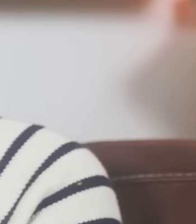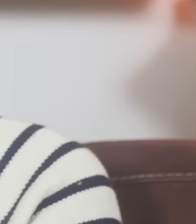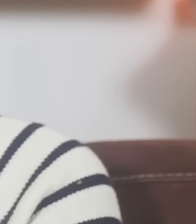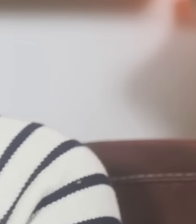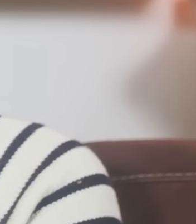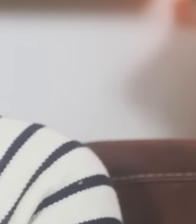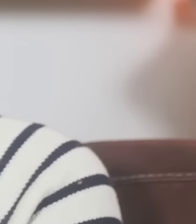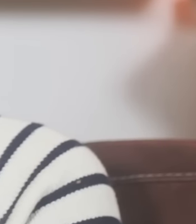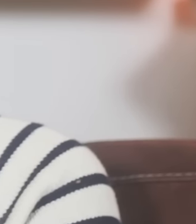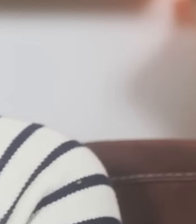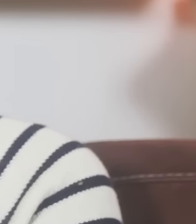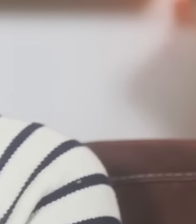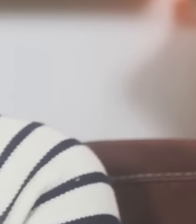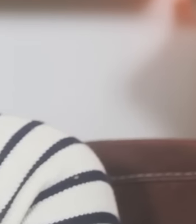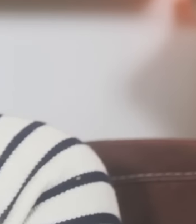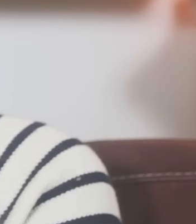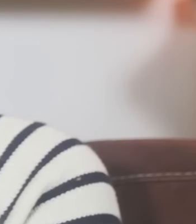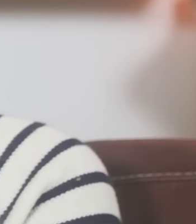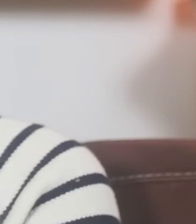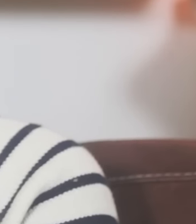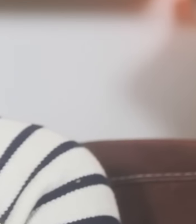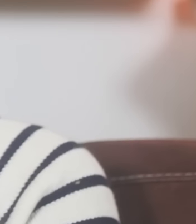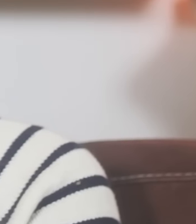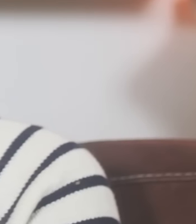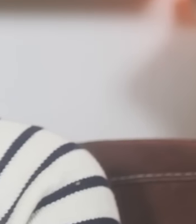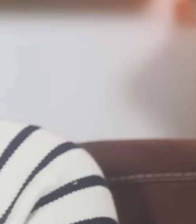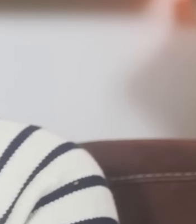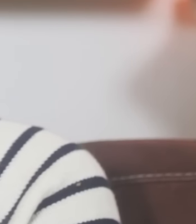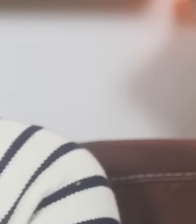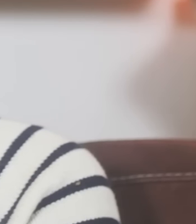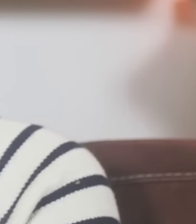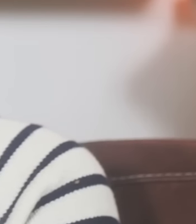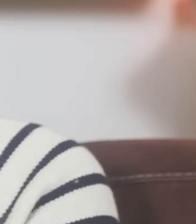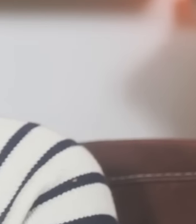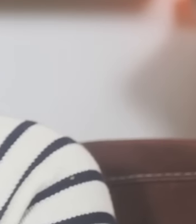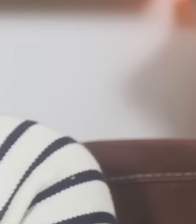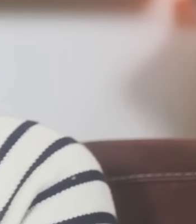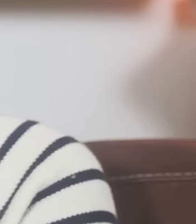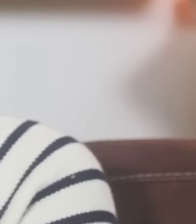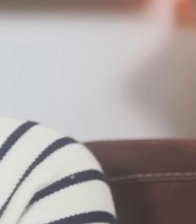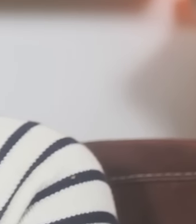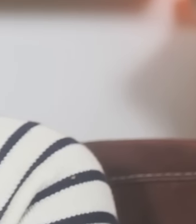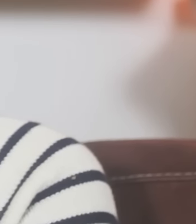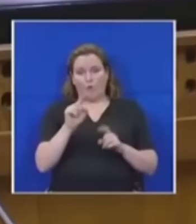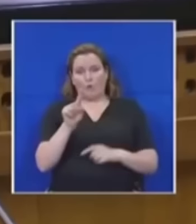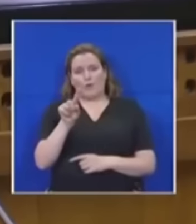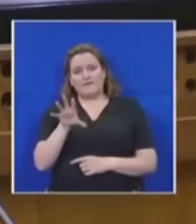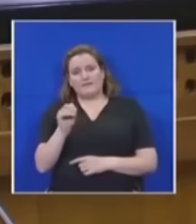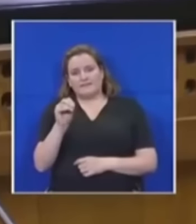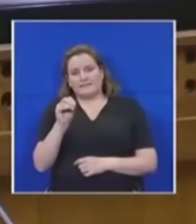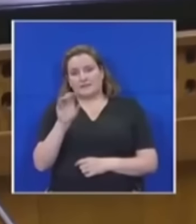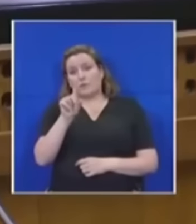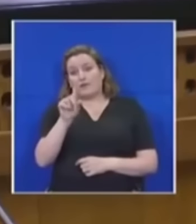to silence the people and keep them obedient. What is it that makes Malema and Shivambu so proud of Cuba?